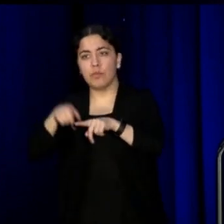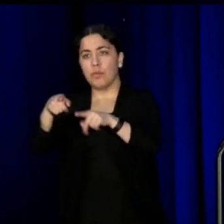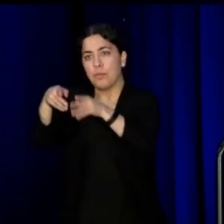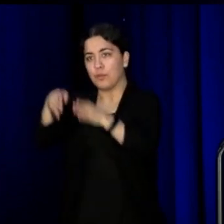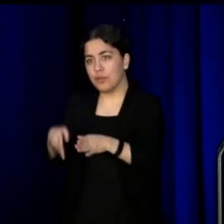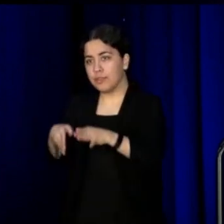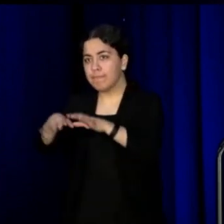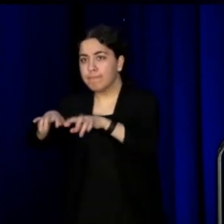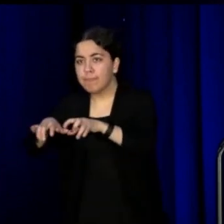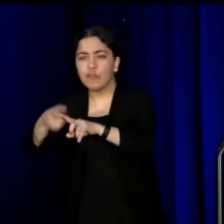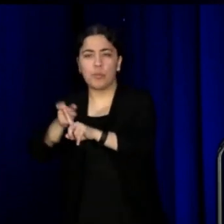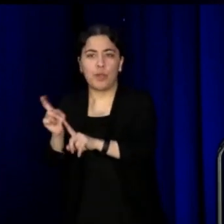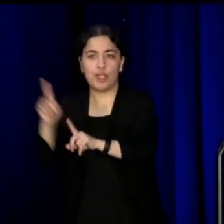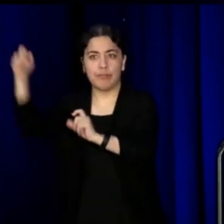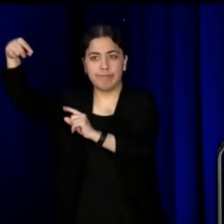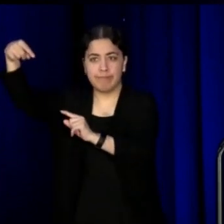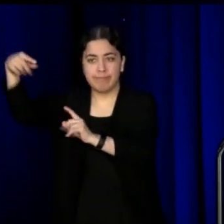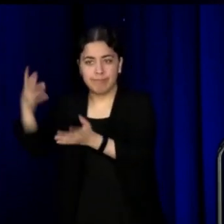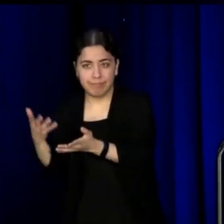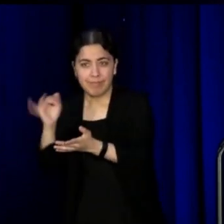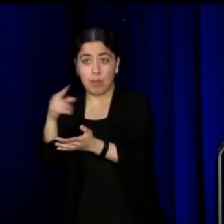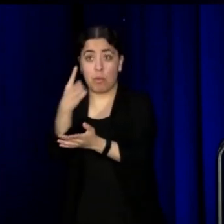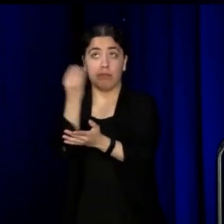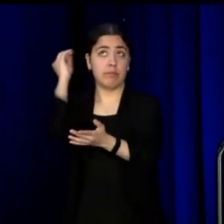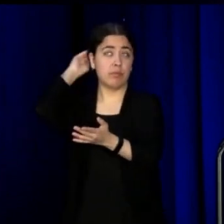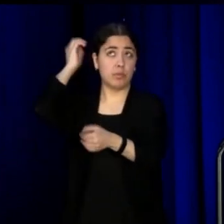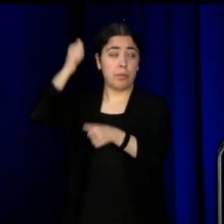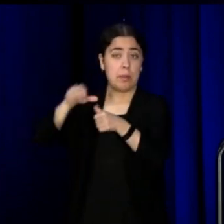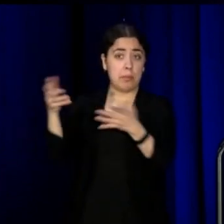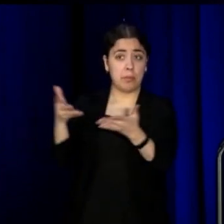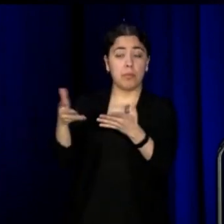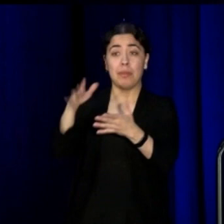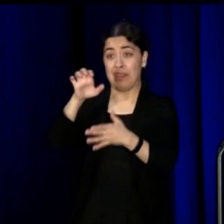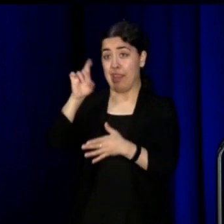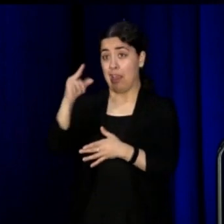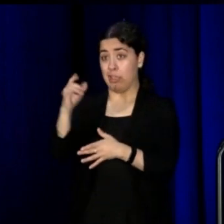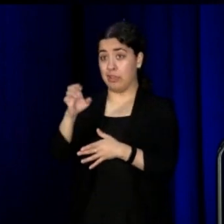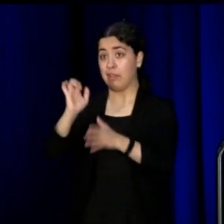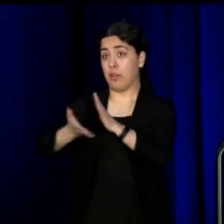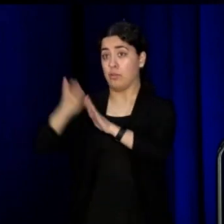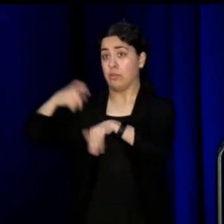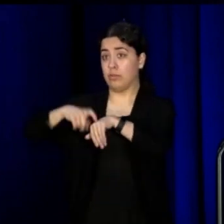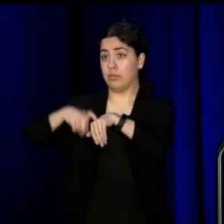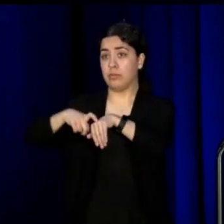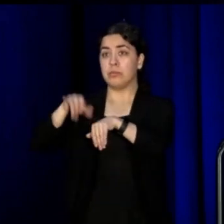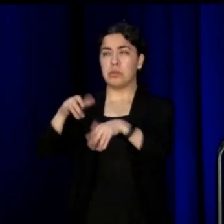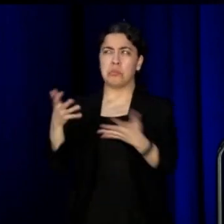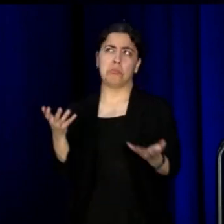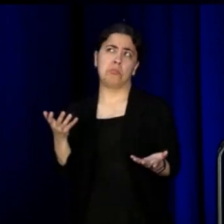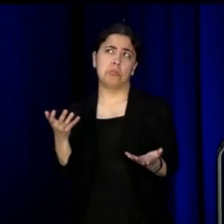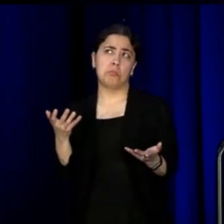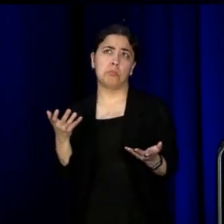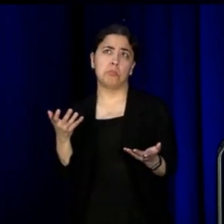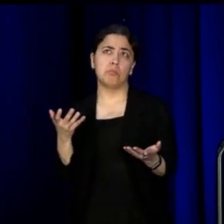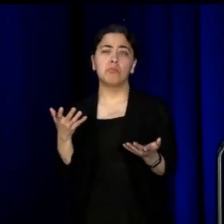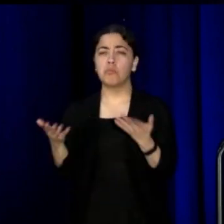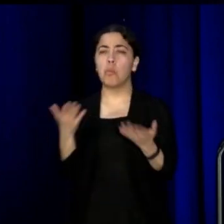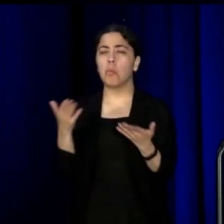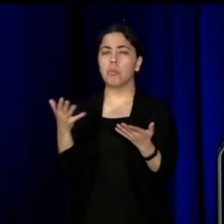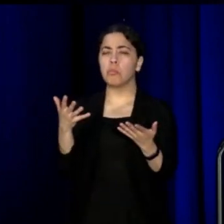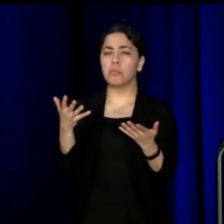from. One thing to keep in mind is that the edge runtime, which is what